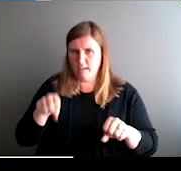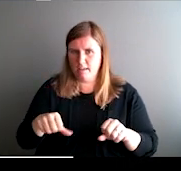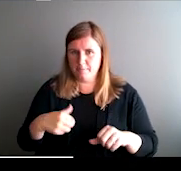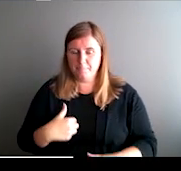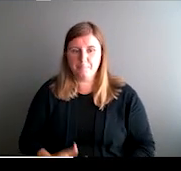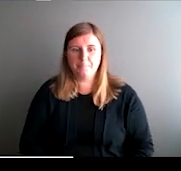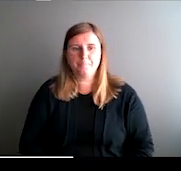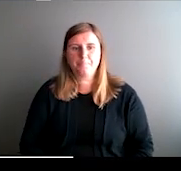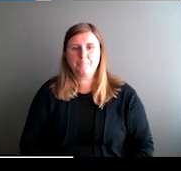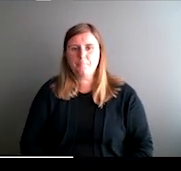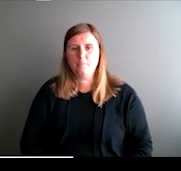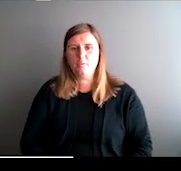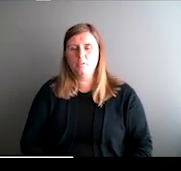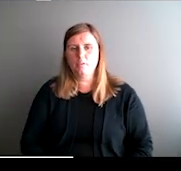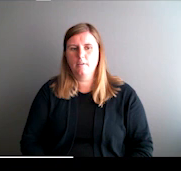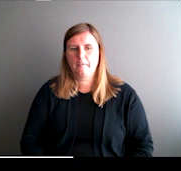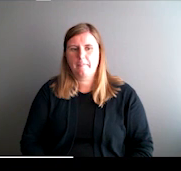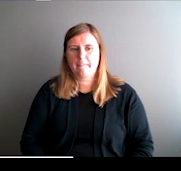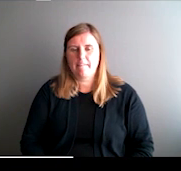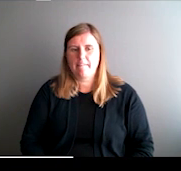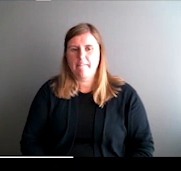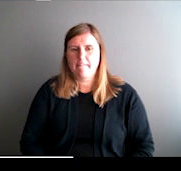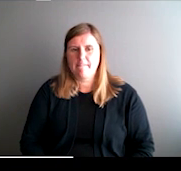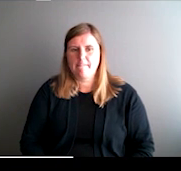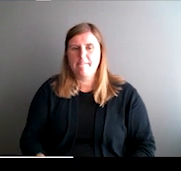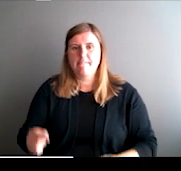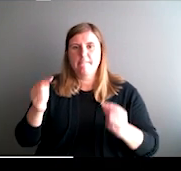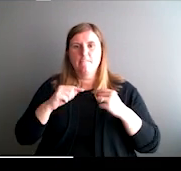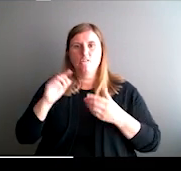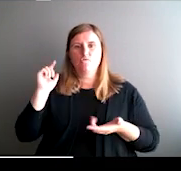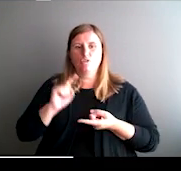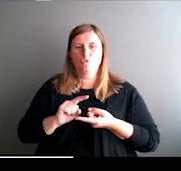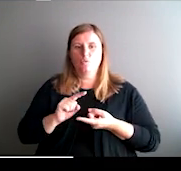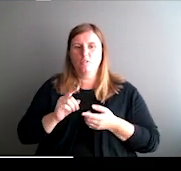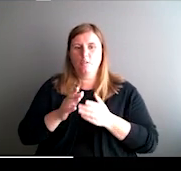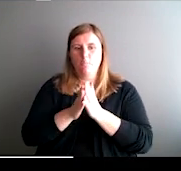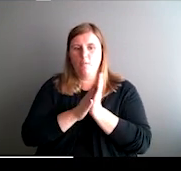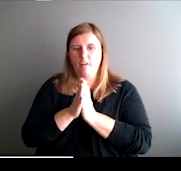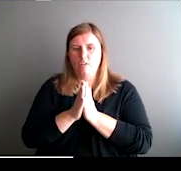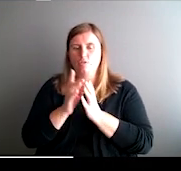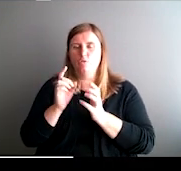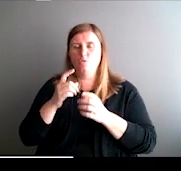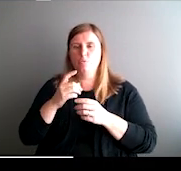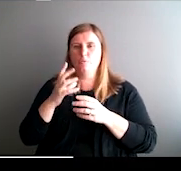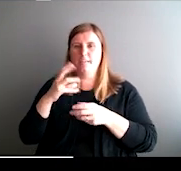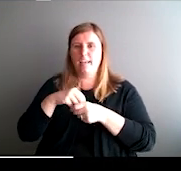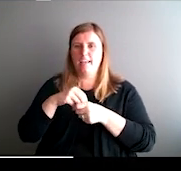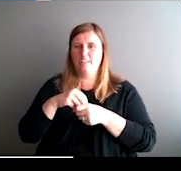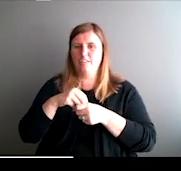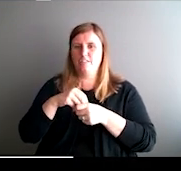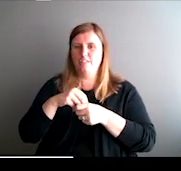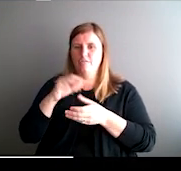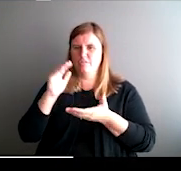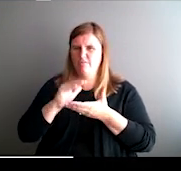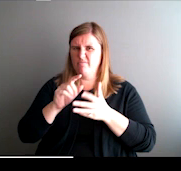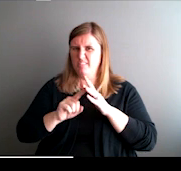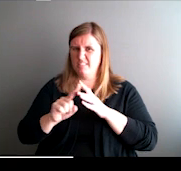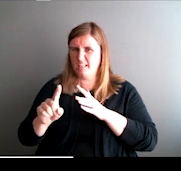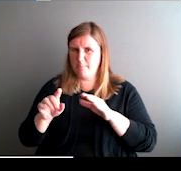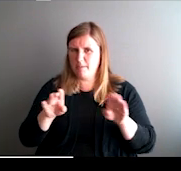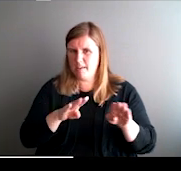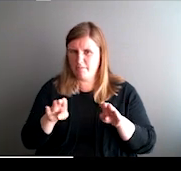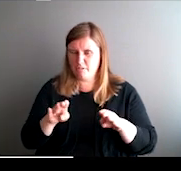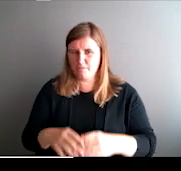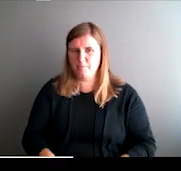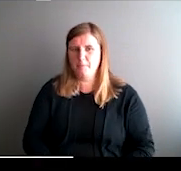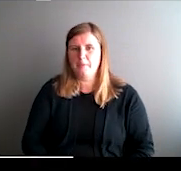So we're going to return now back to reducing motivation to engage in escape behavior. And how do we make, what I'm